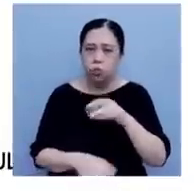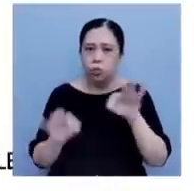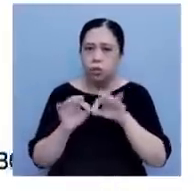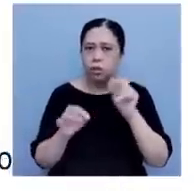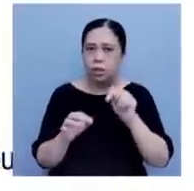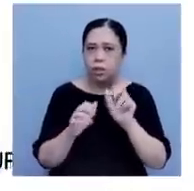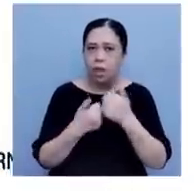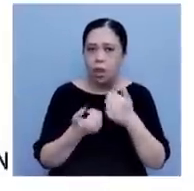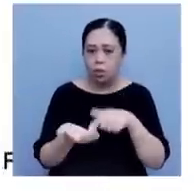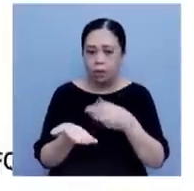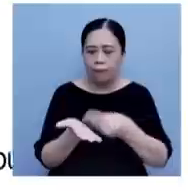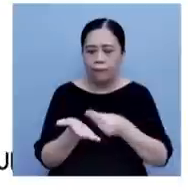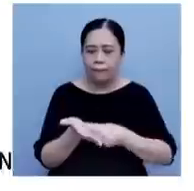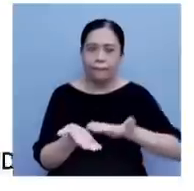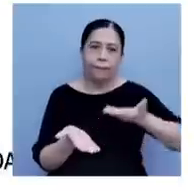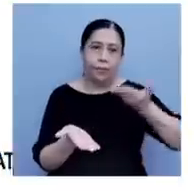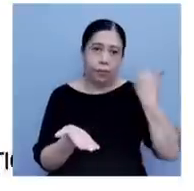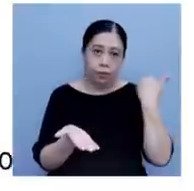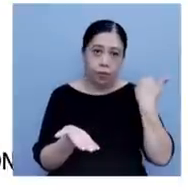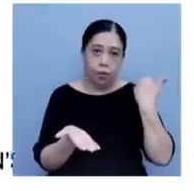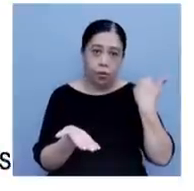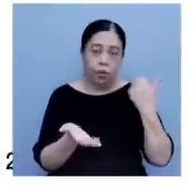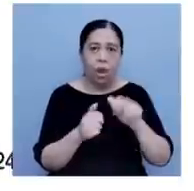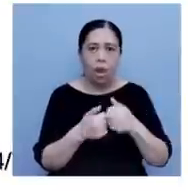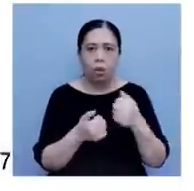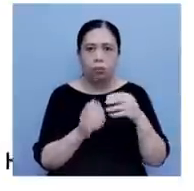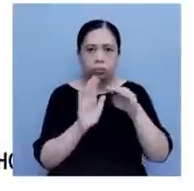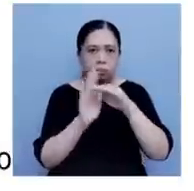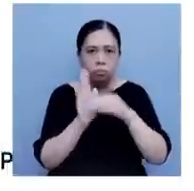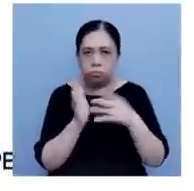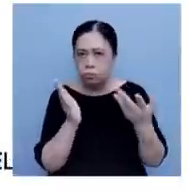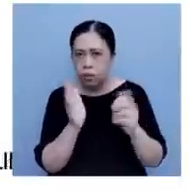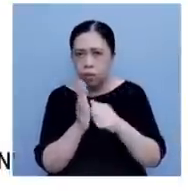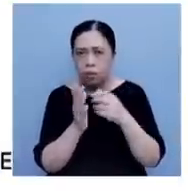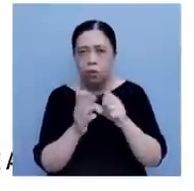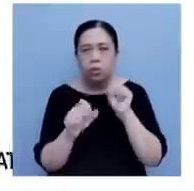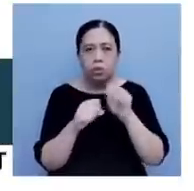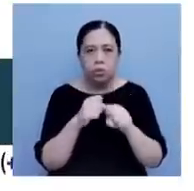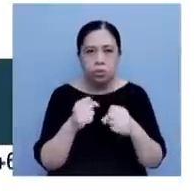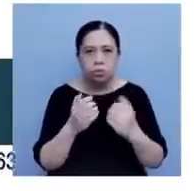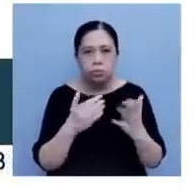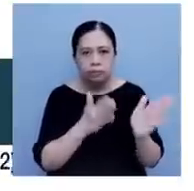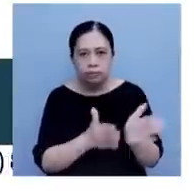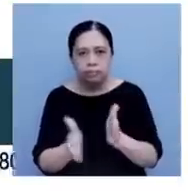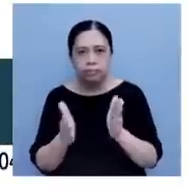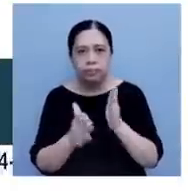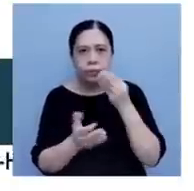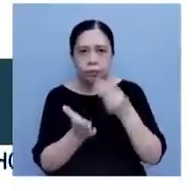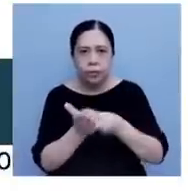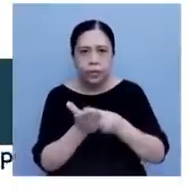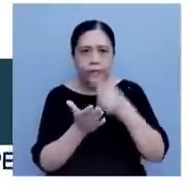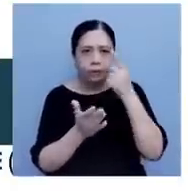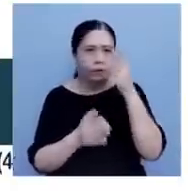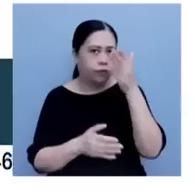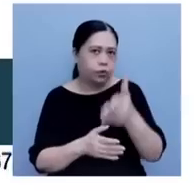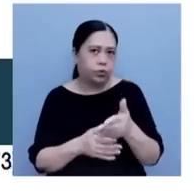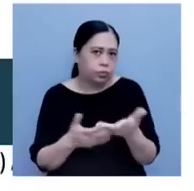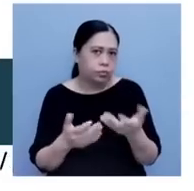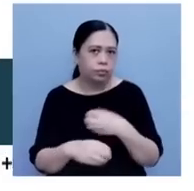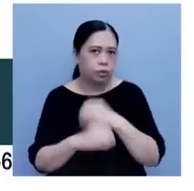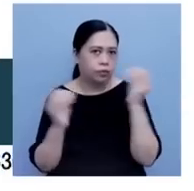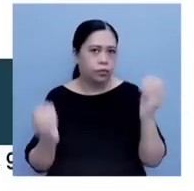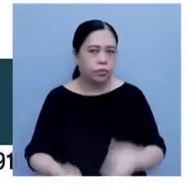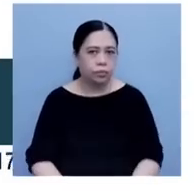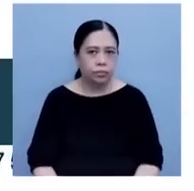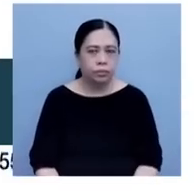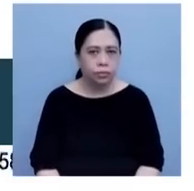previous funds were spent so that we're able to program funds in the future. I mean, that's obvious. All right.